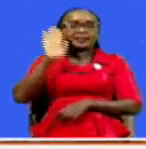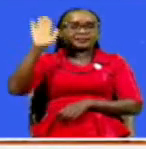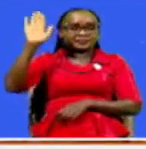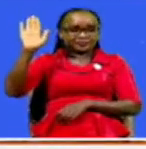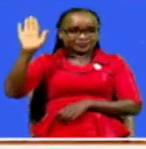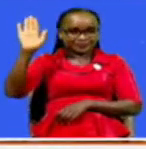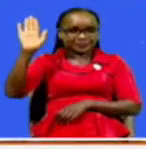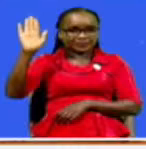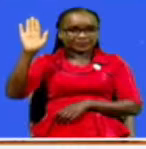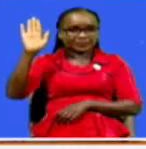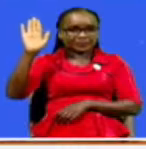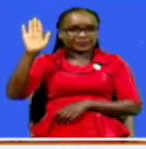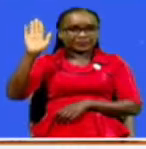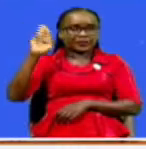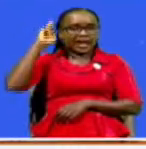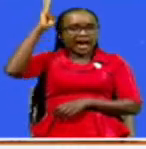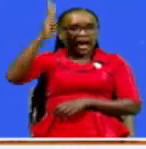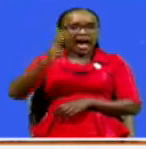Do swear